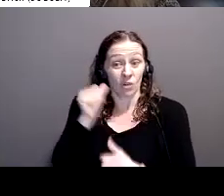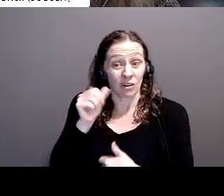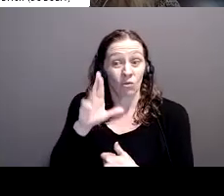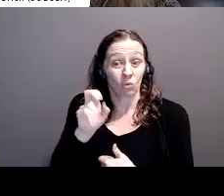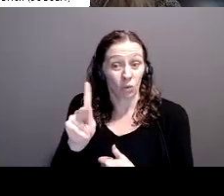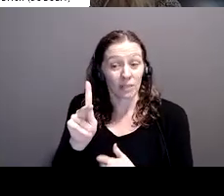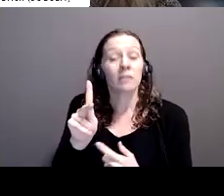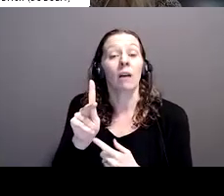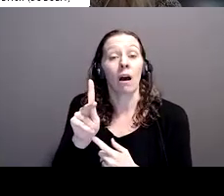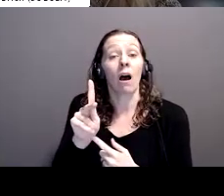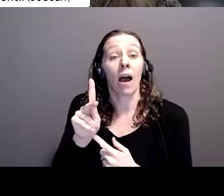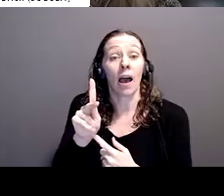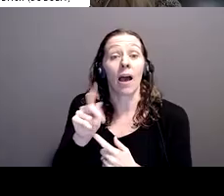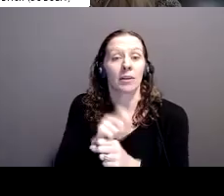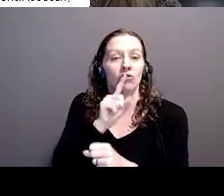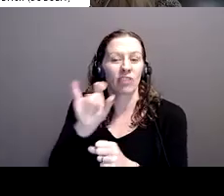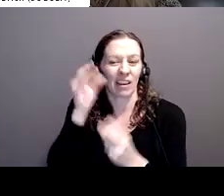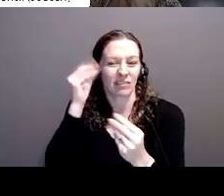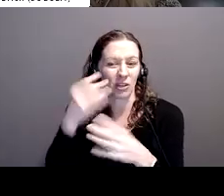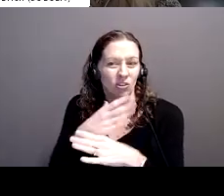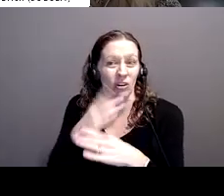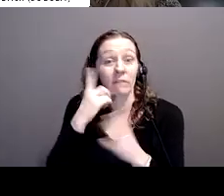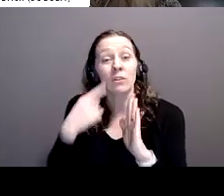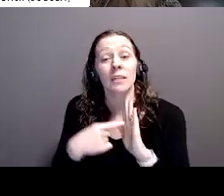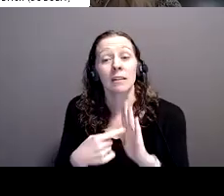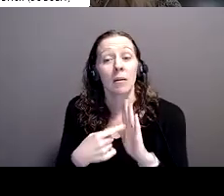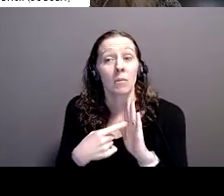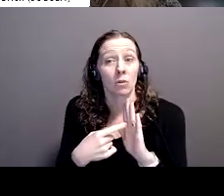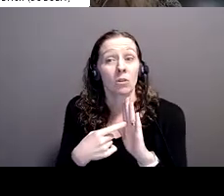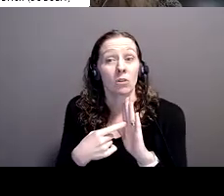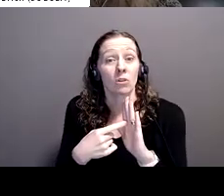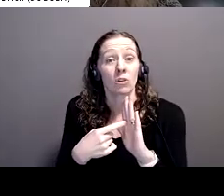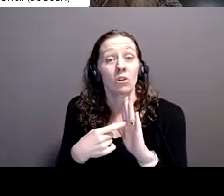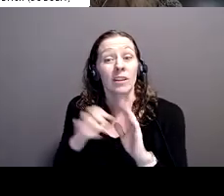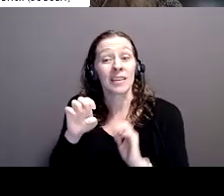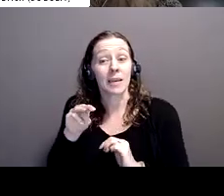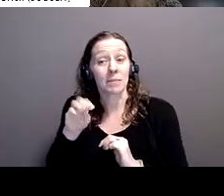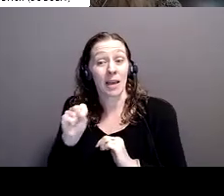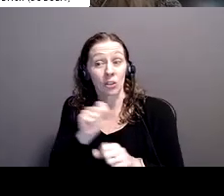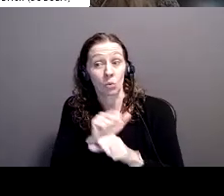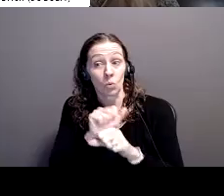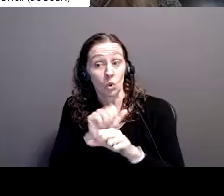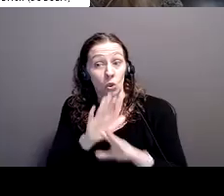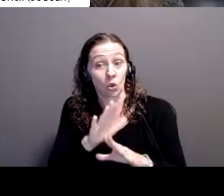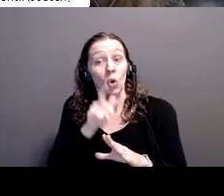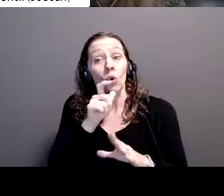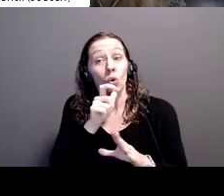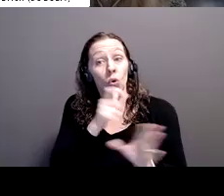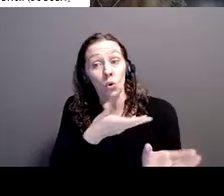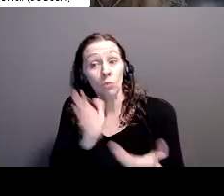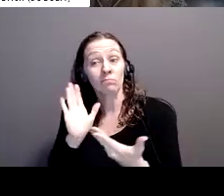that information is shared. And just as one example, you heard for that the EMS workers who transported Mrs.